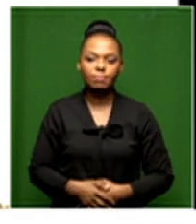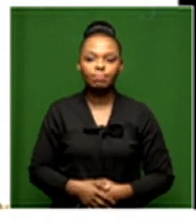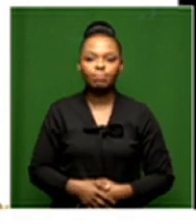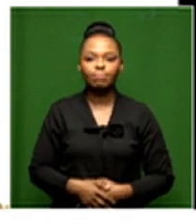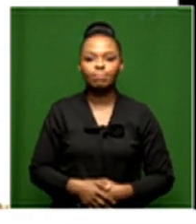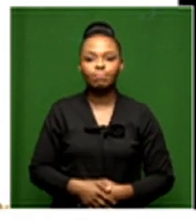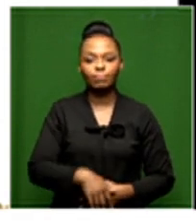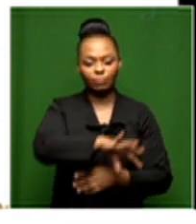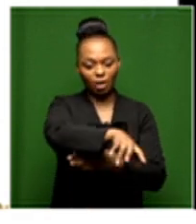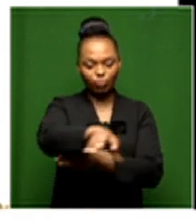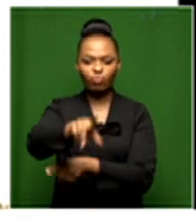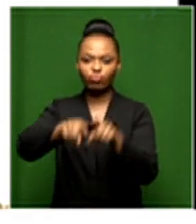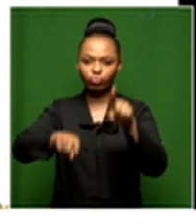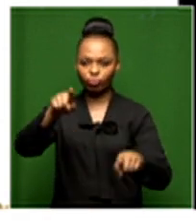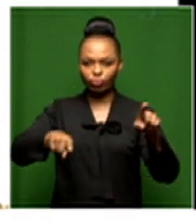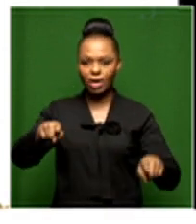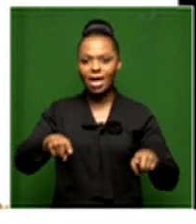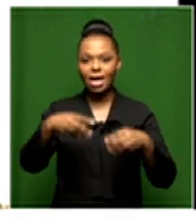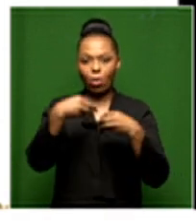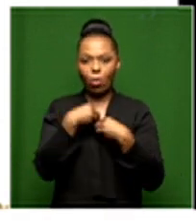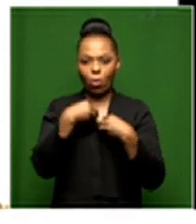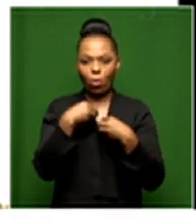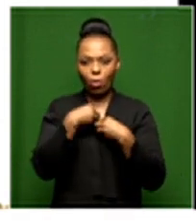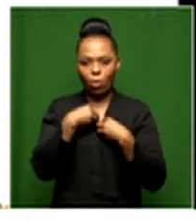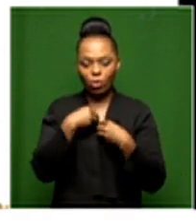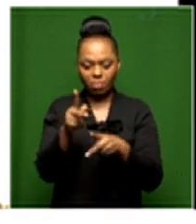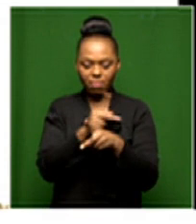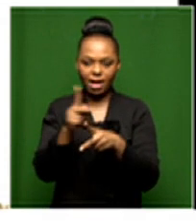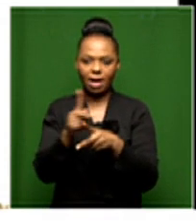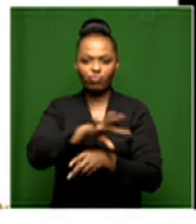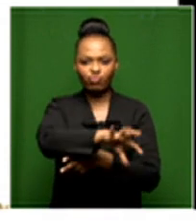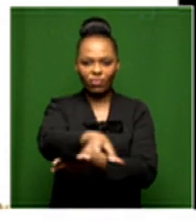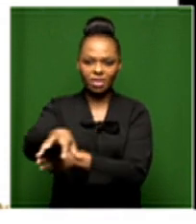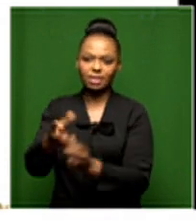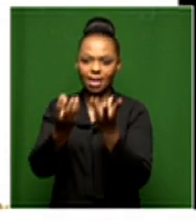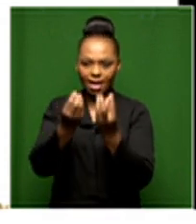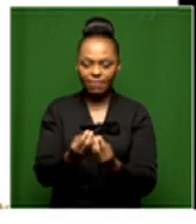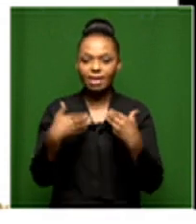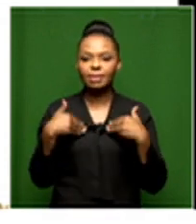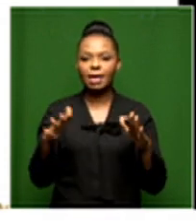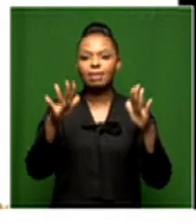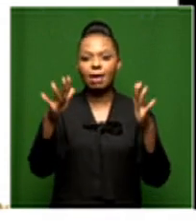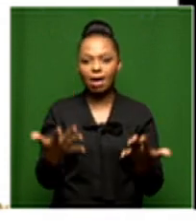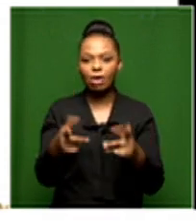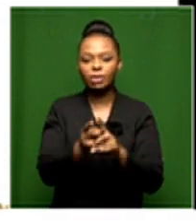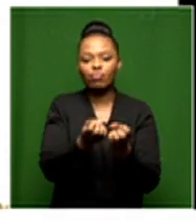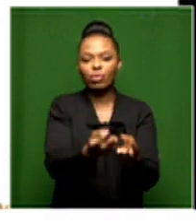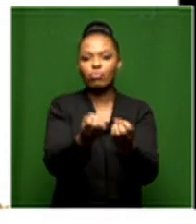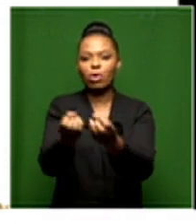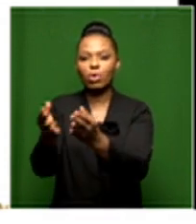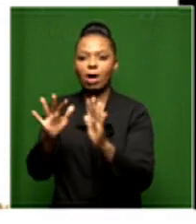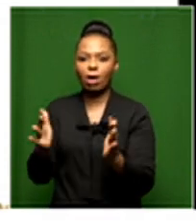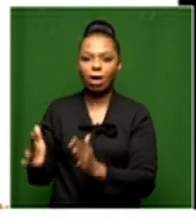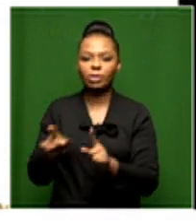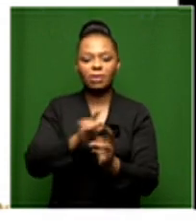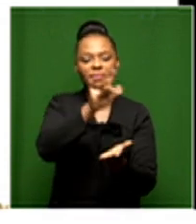across each province. Each province has their own plan about where they're going to start and how they're going to move from facility to facility to make